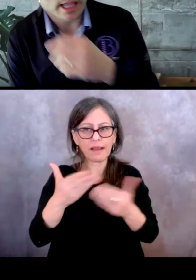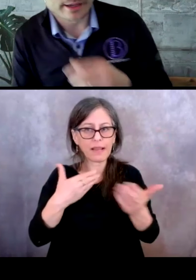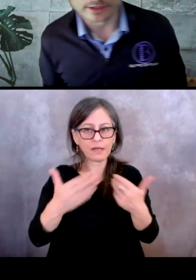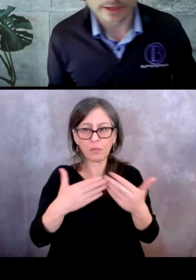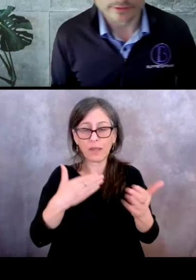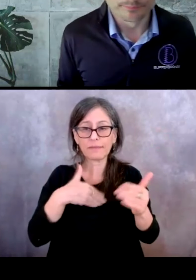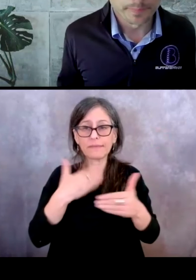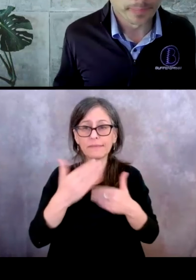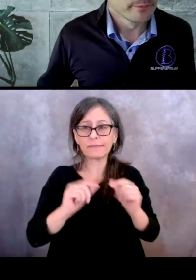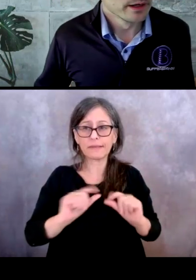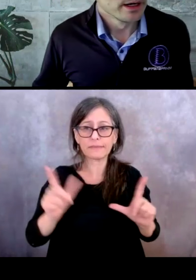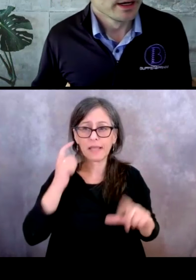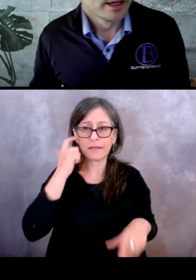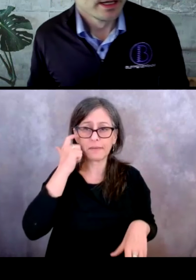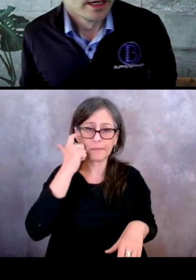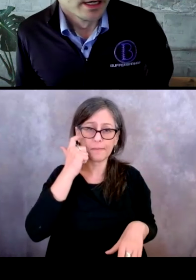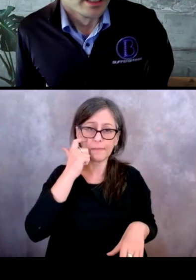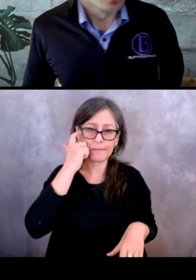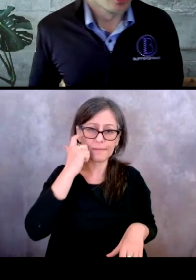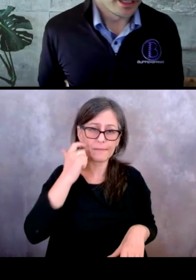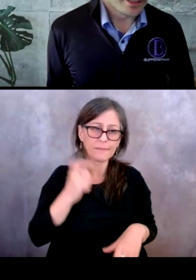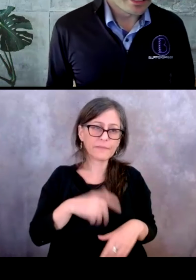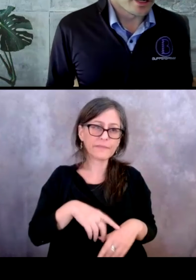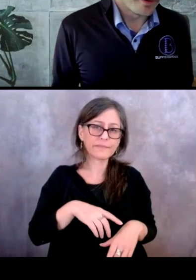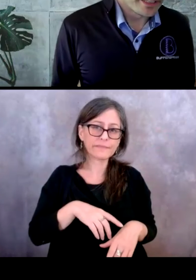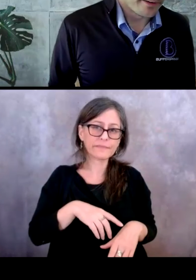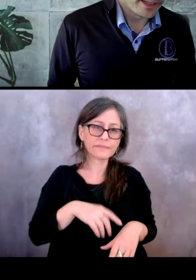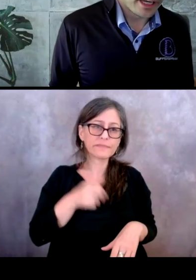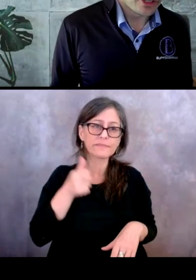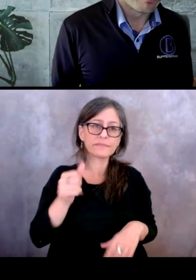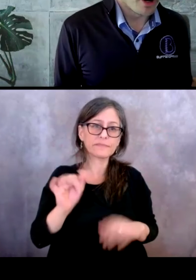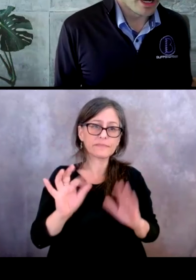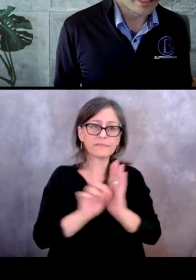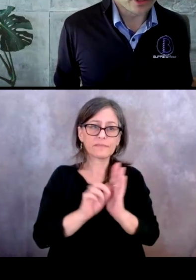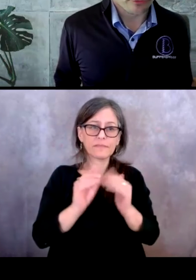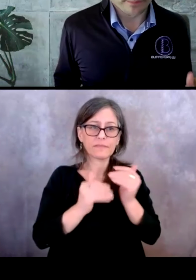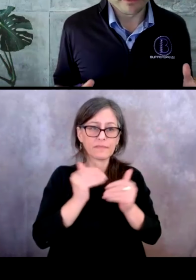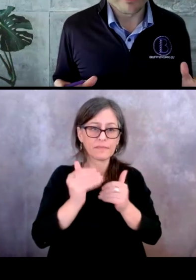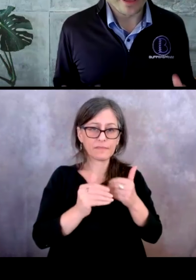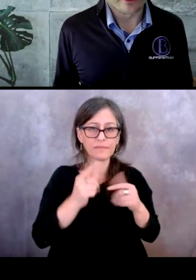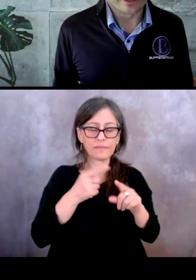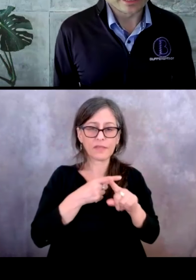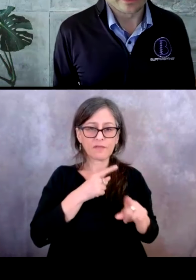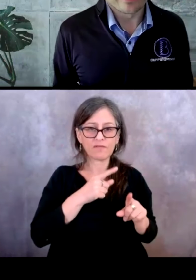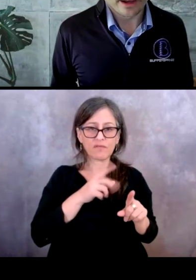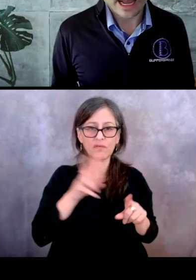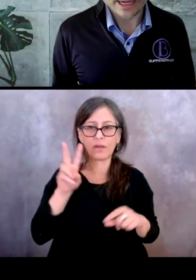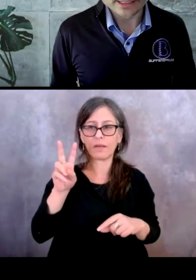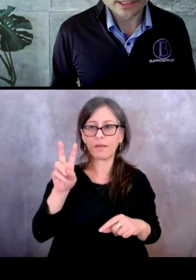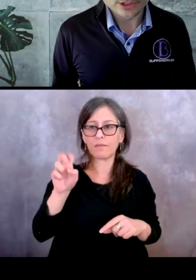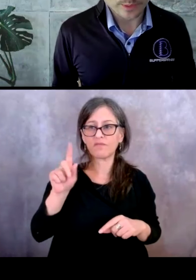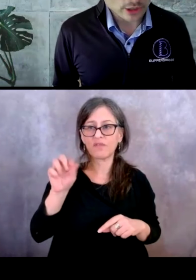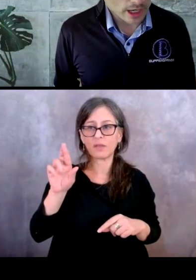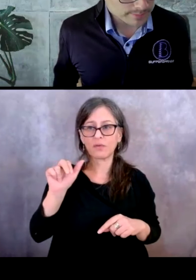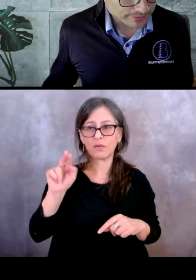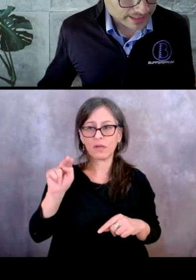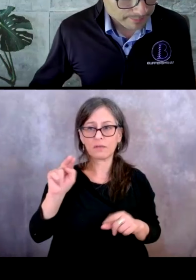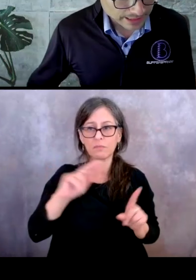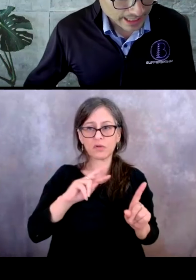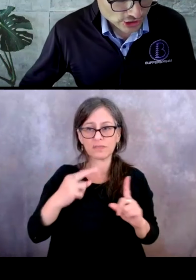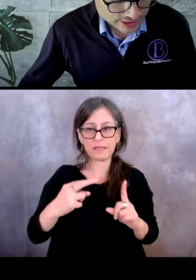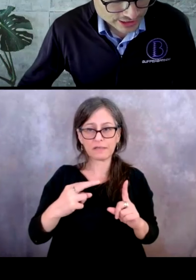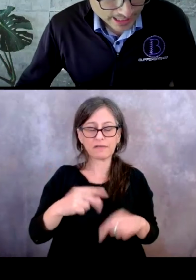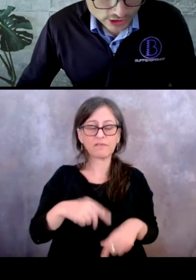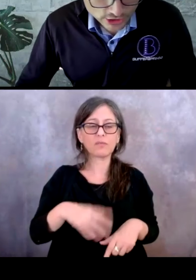Next slide on here, Kevin. So looking at the self-identification process from the veteran set of eyes. So we talked about